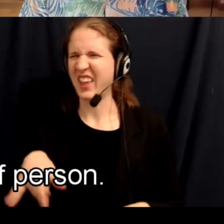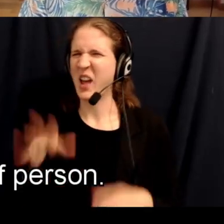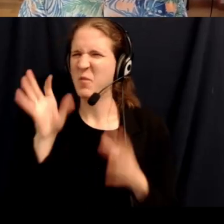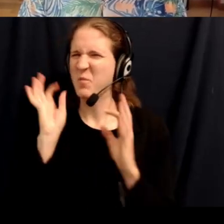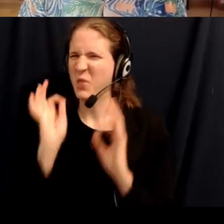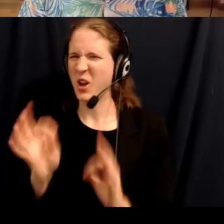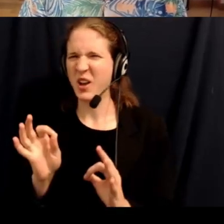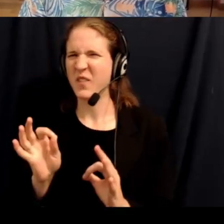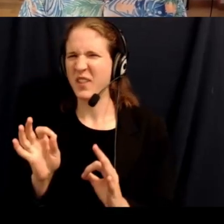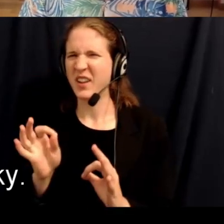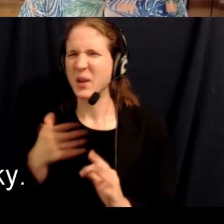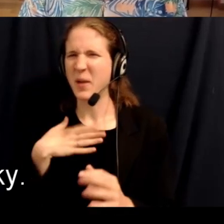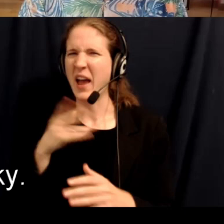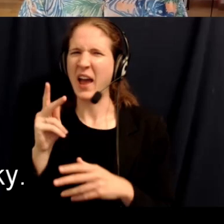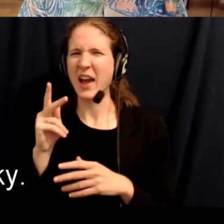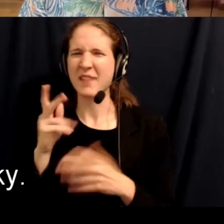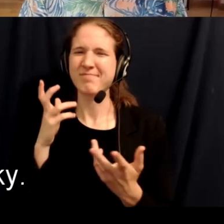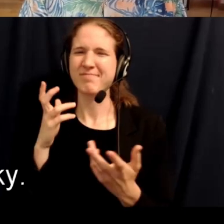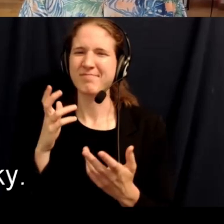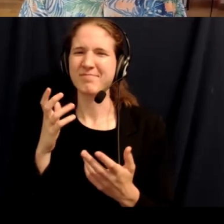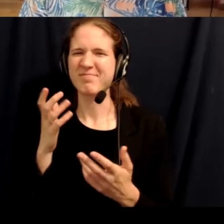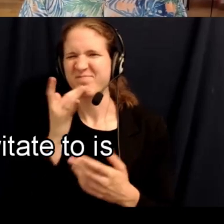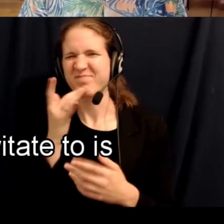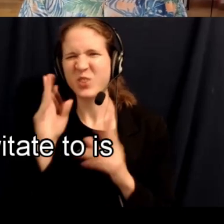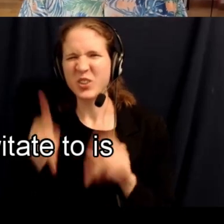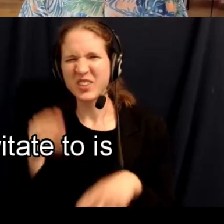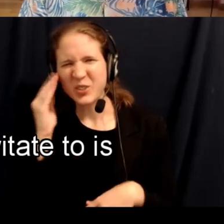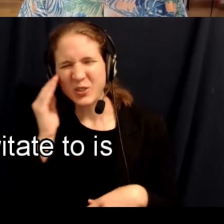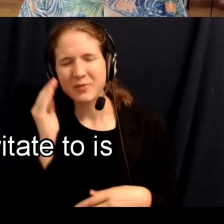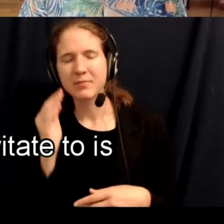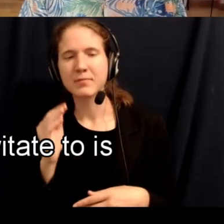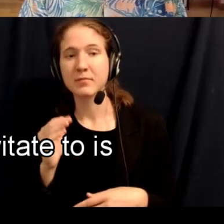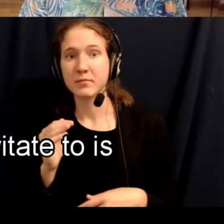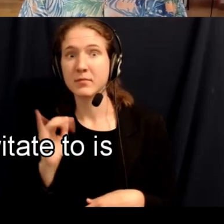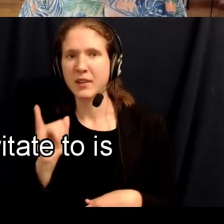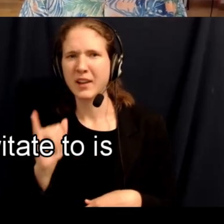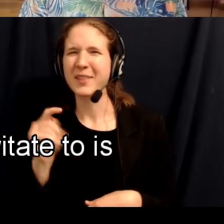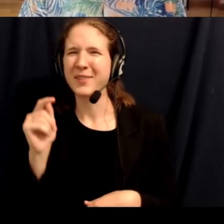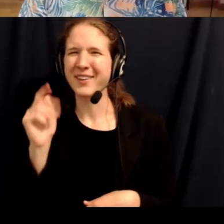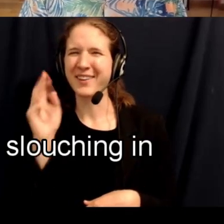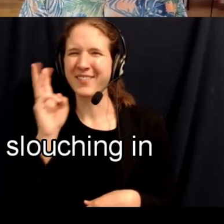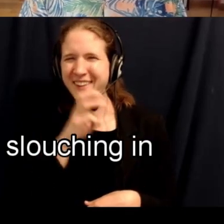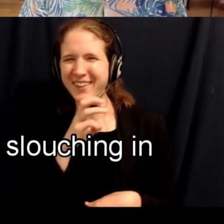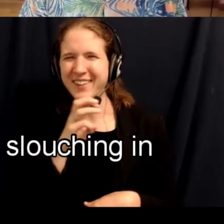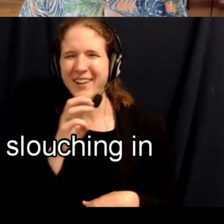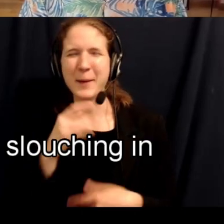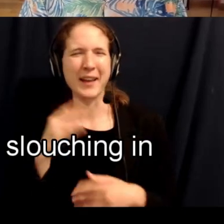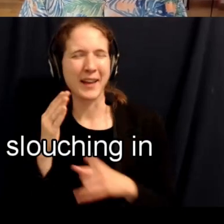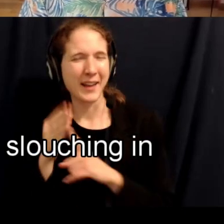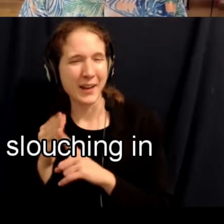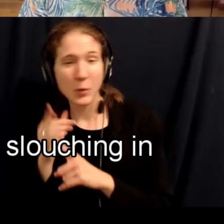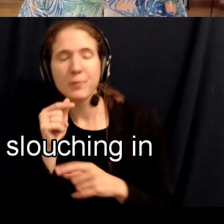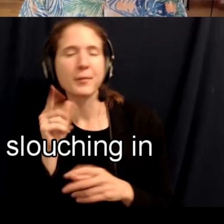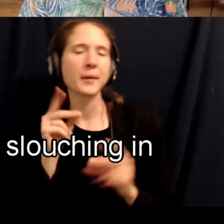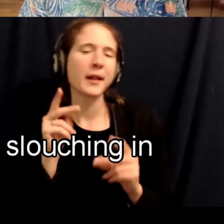this is my kind of person. Wow. And it's just quirky. I think that's what I gravitate to is either quirky or this kind of,